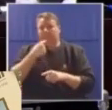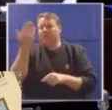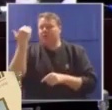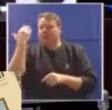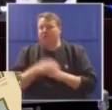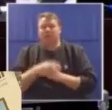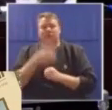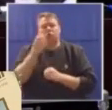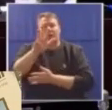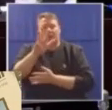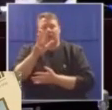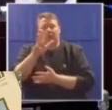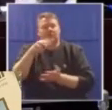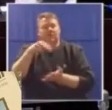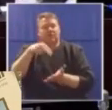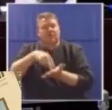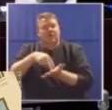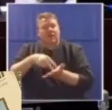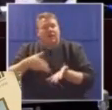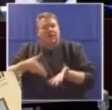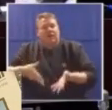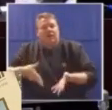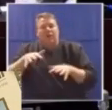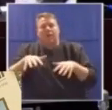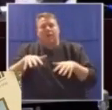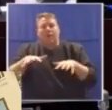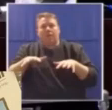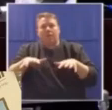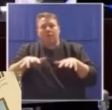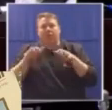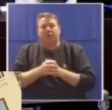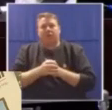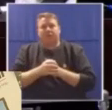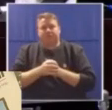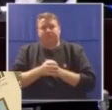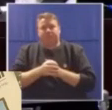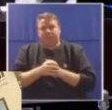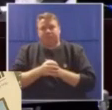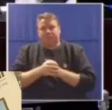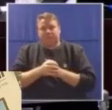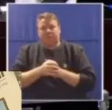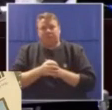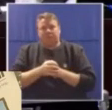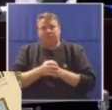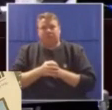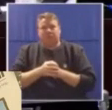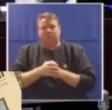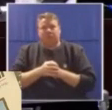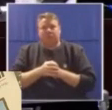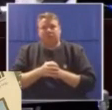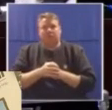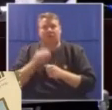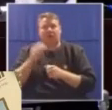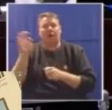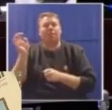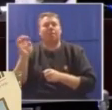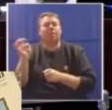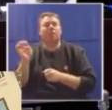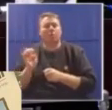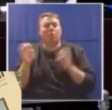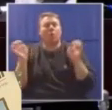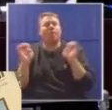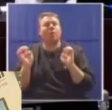standing here in this parliament, actually it was in the State of the Nation, I said we needed emergency power. And we